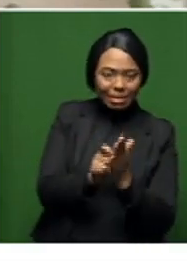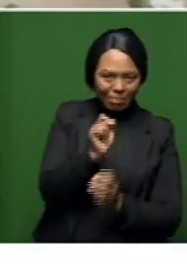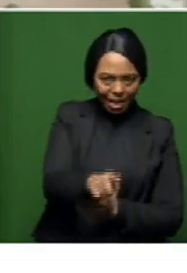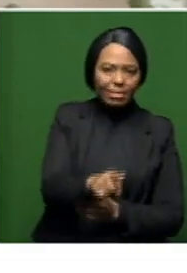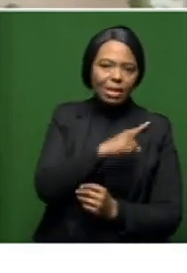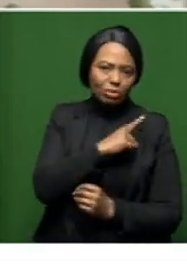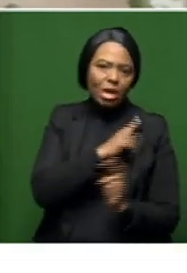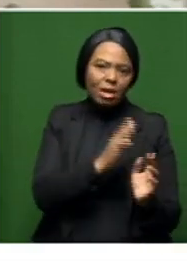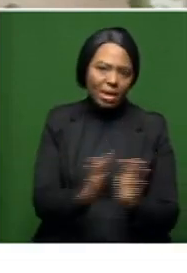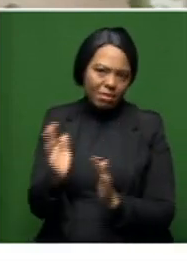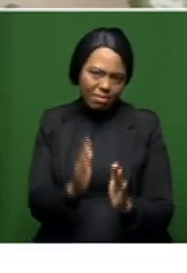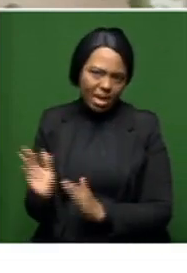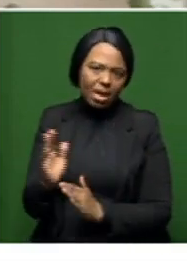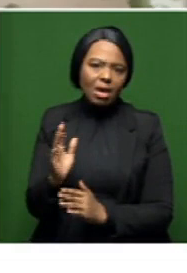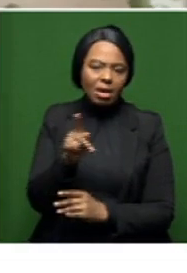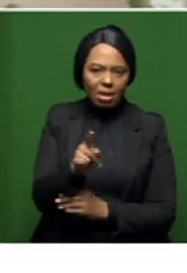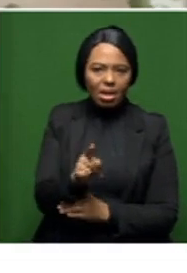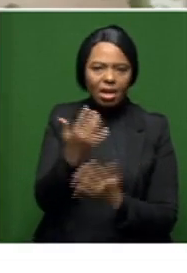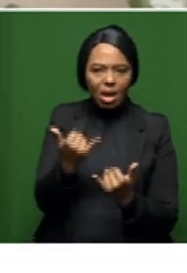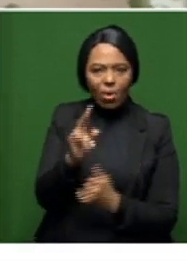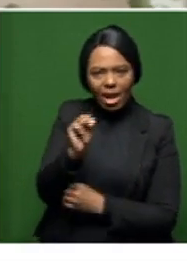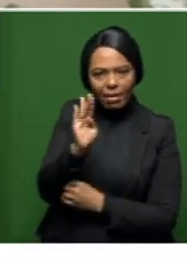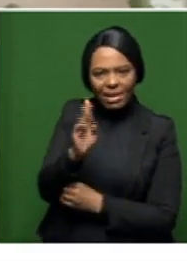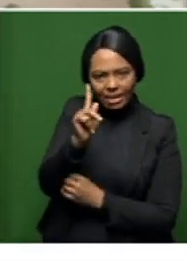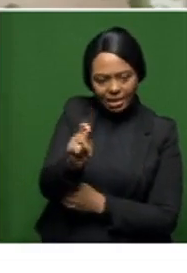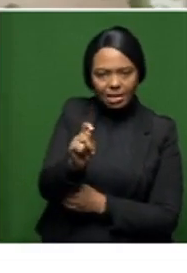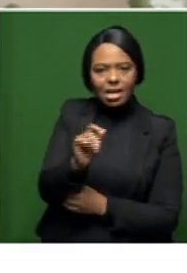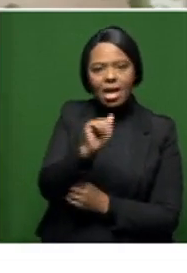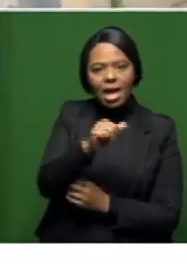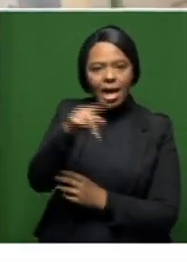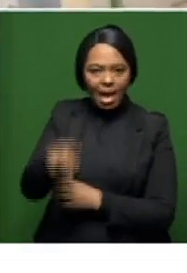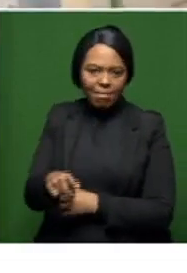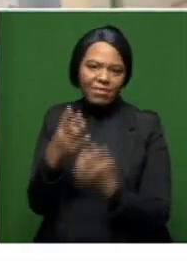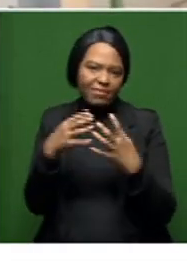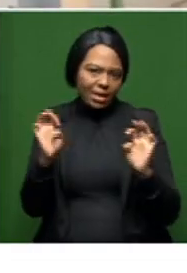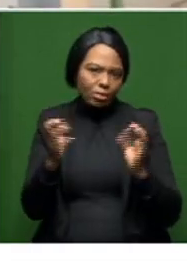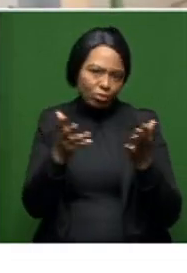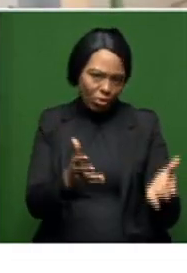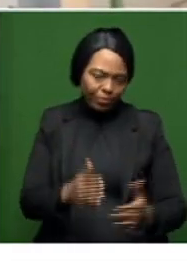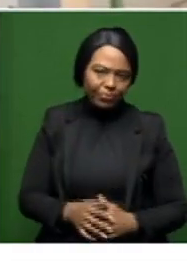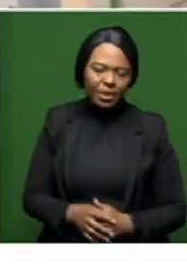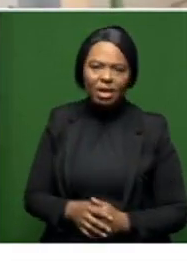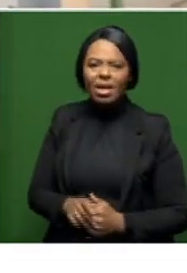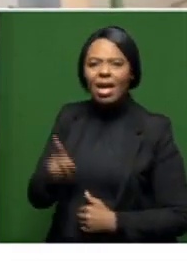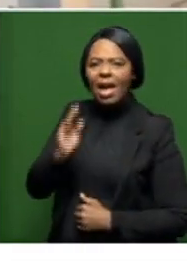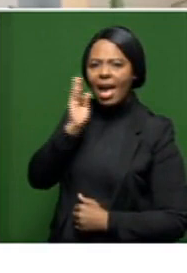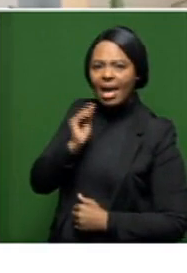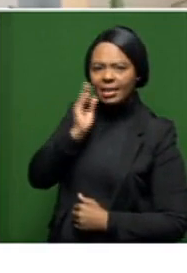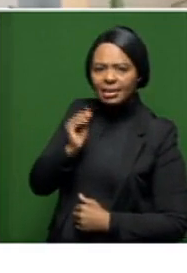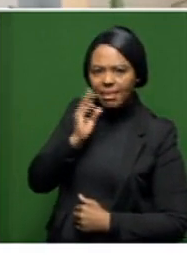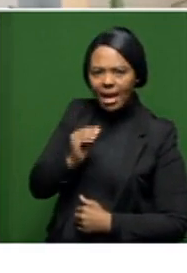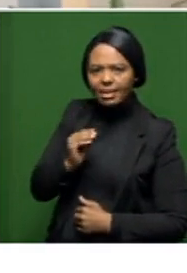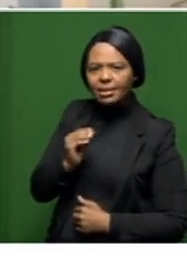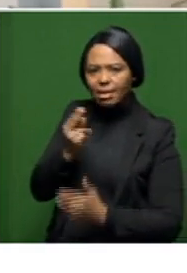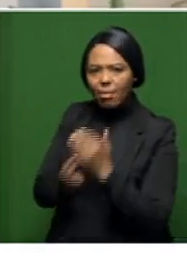NBT preparation offering, the free NBT app. Let's now get into the user experience and how both learners and